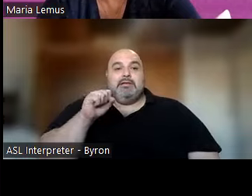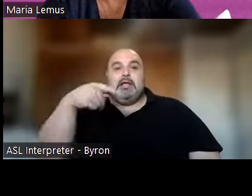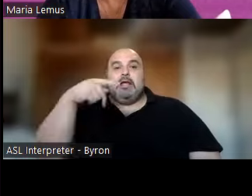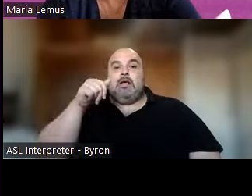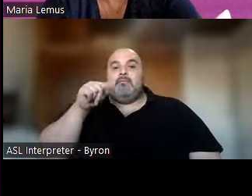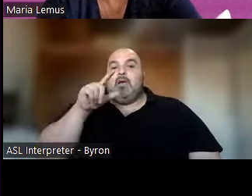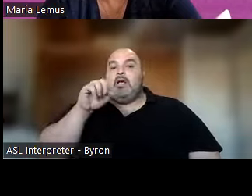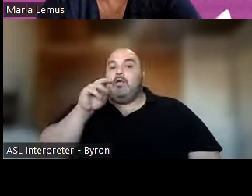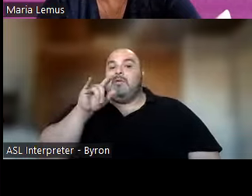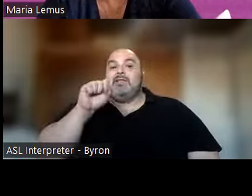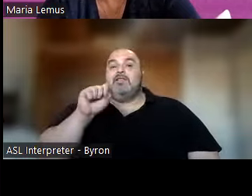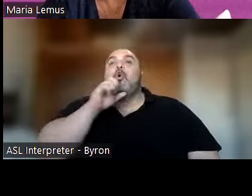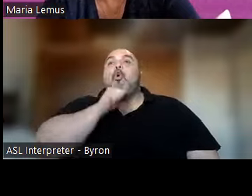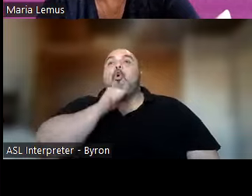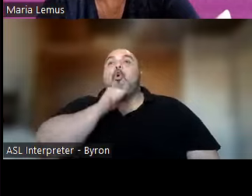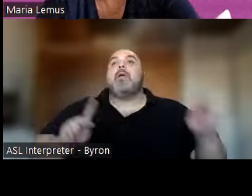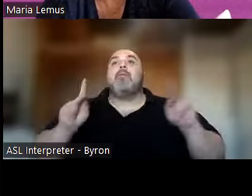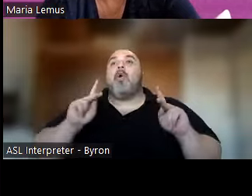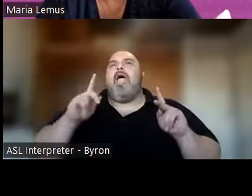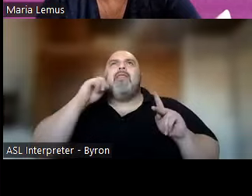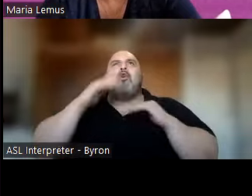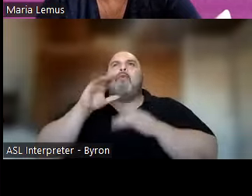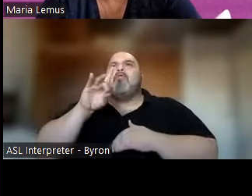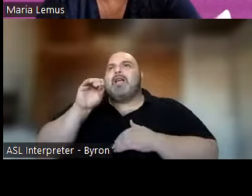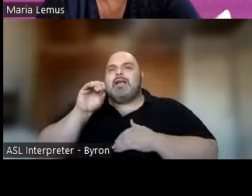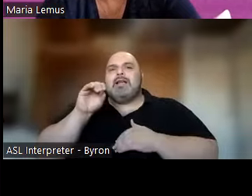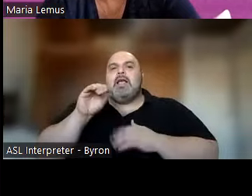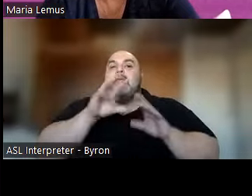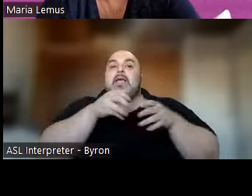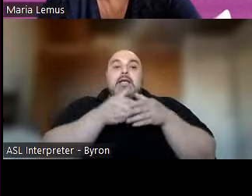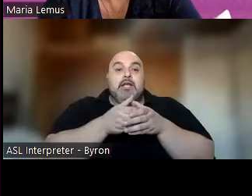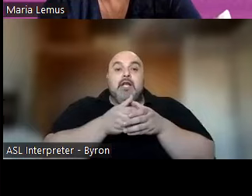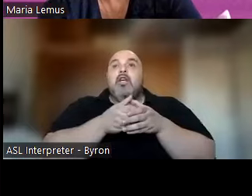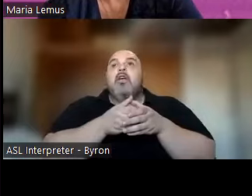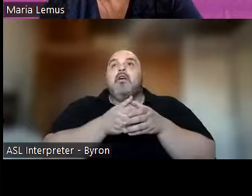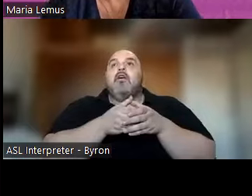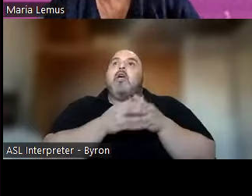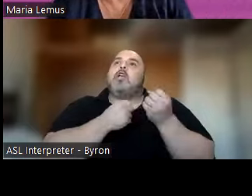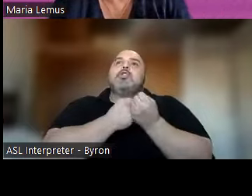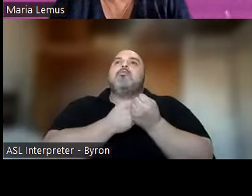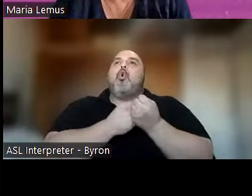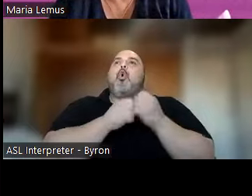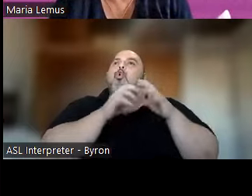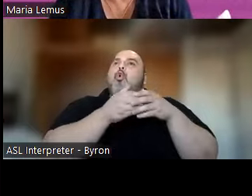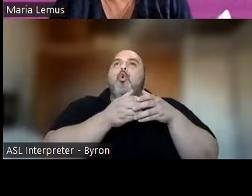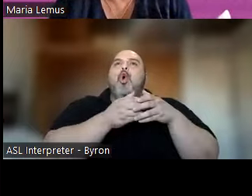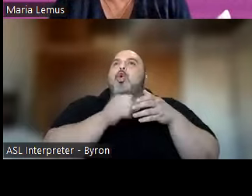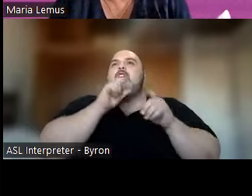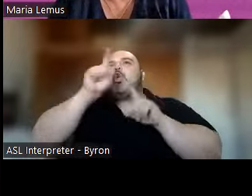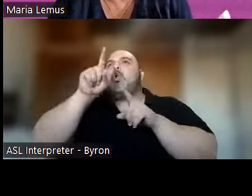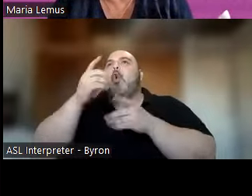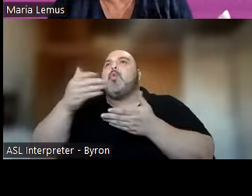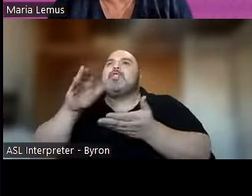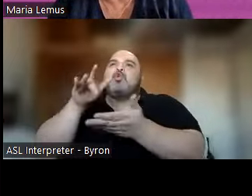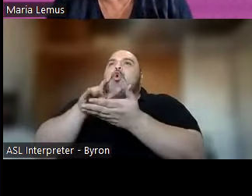get together. Most of them, I think, are over 80, and they get together and they form the support group. They don't go to Resource Center, they don't go